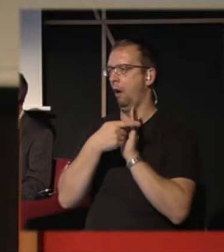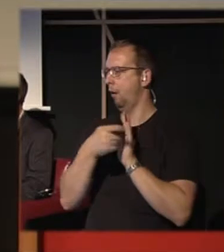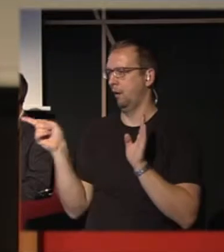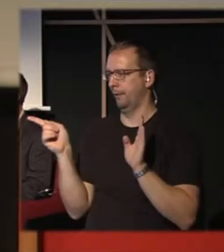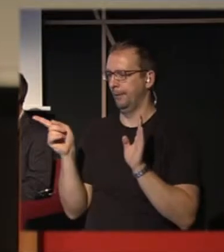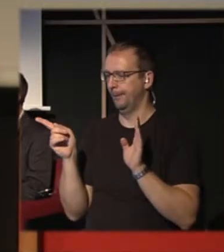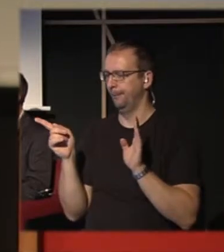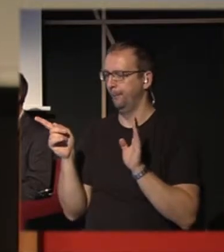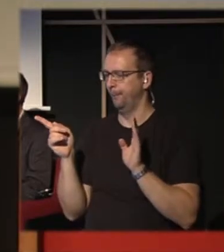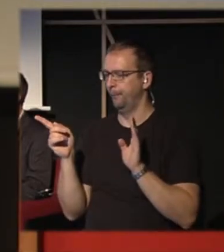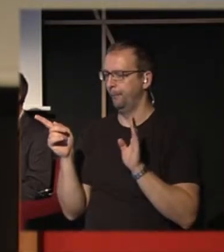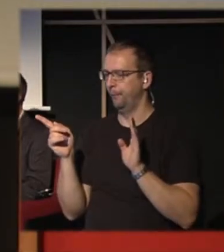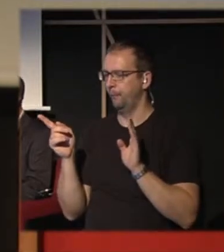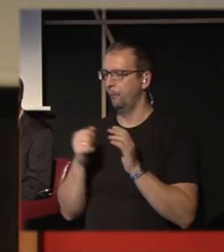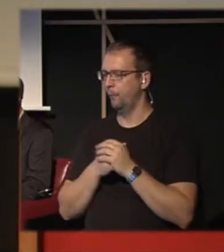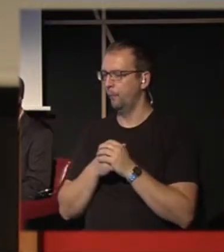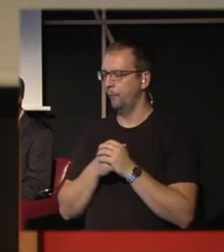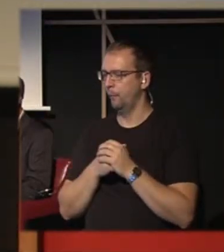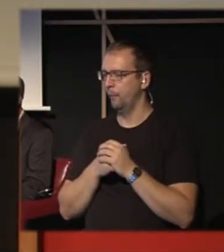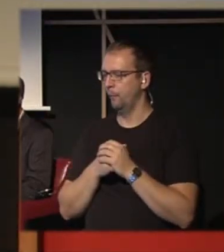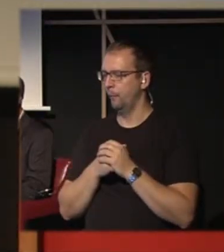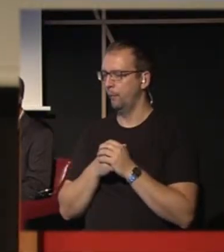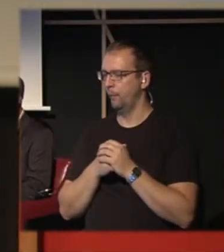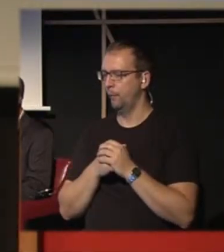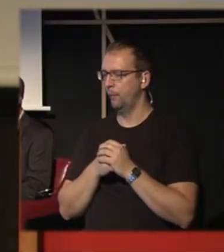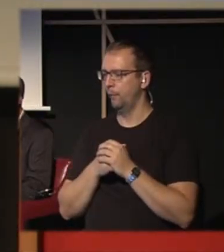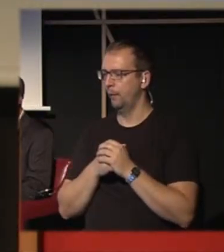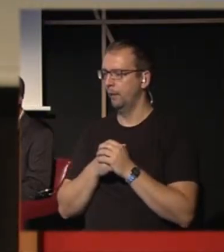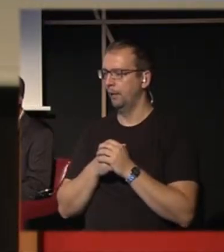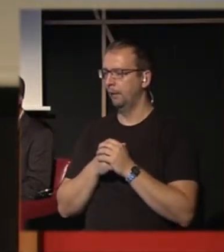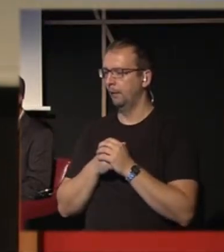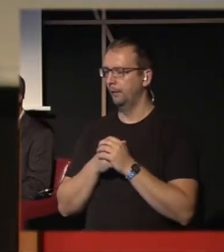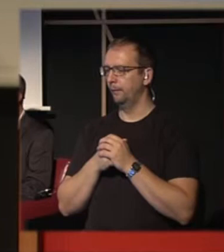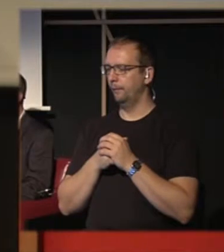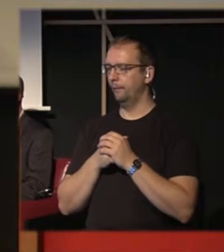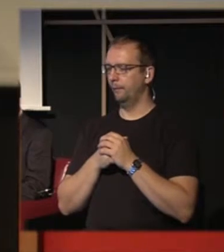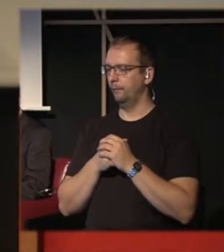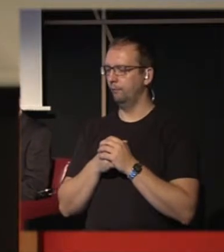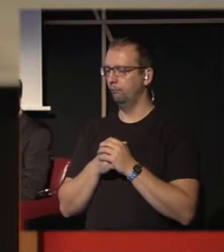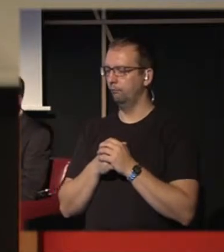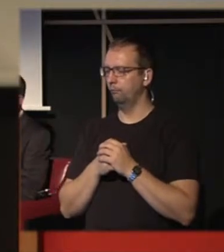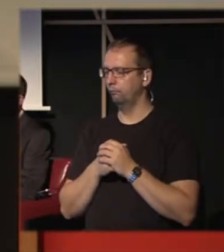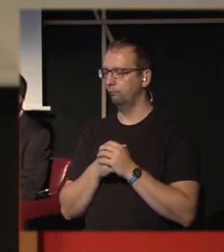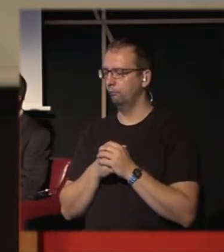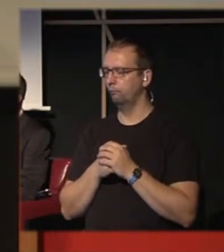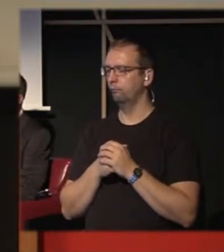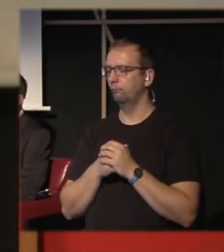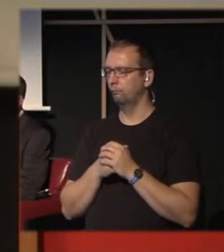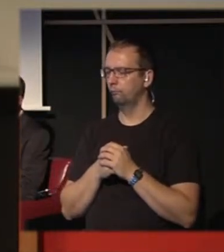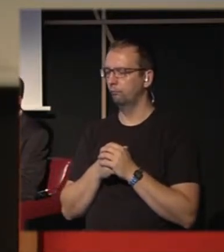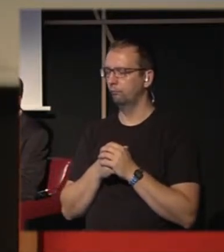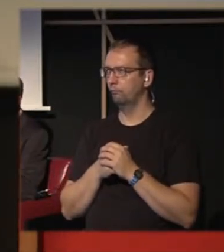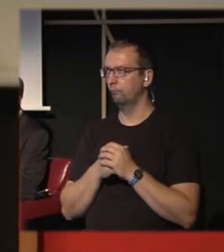found themselves in sporting, where we put a huge emphasis on youth and educational programs. And